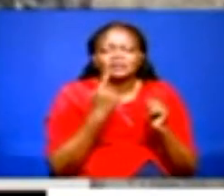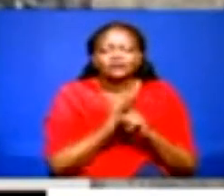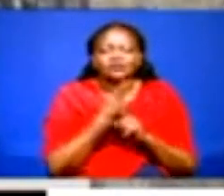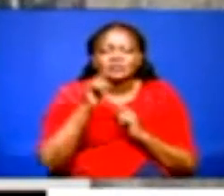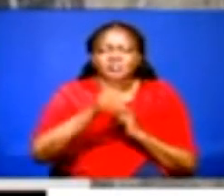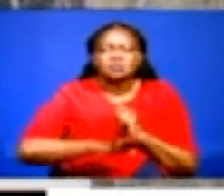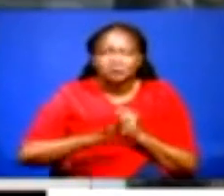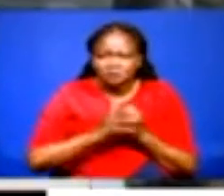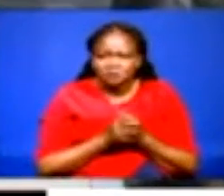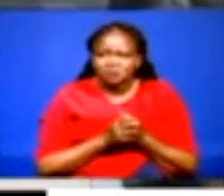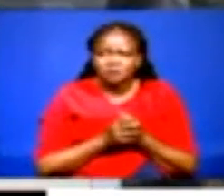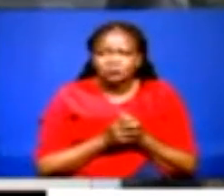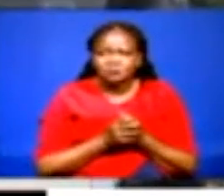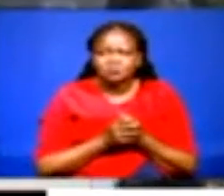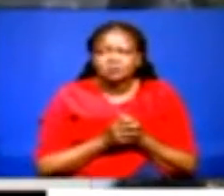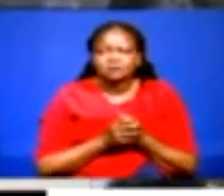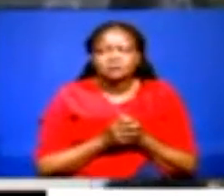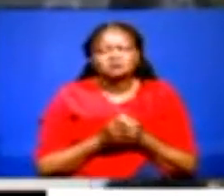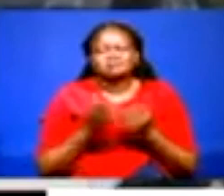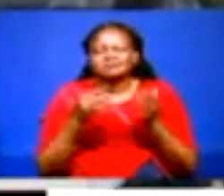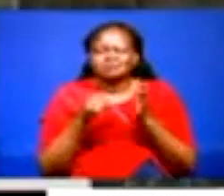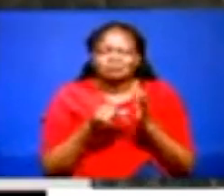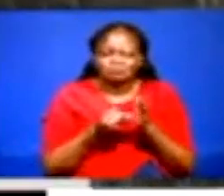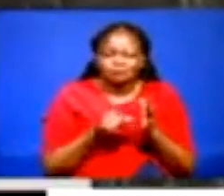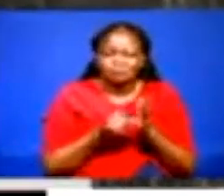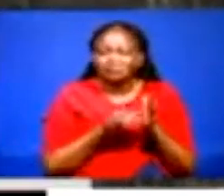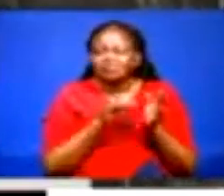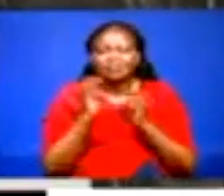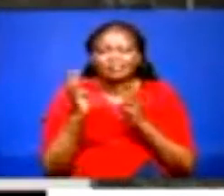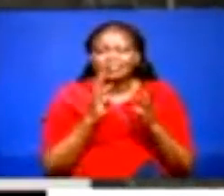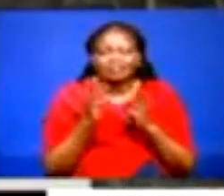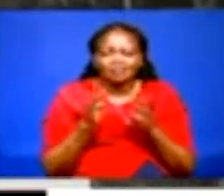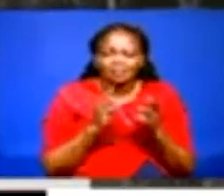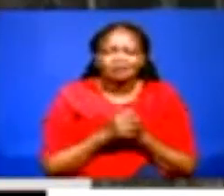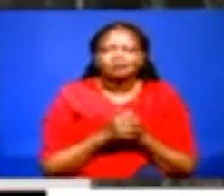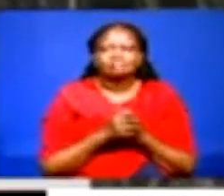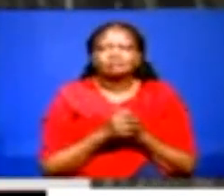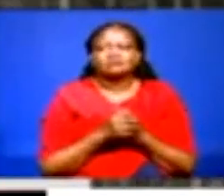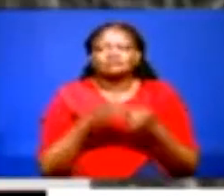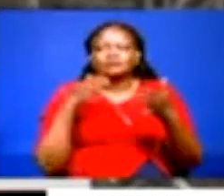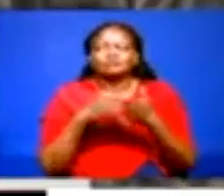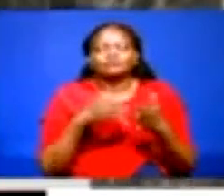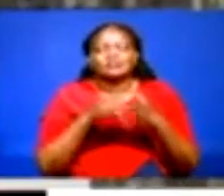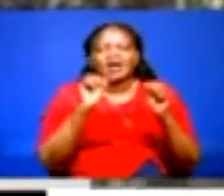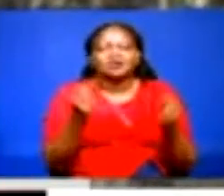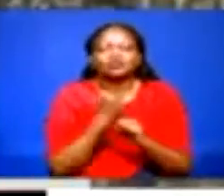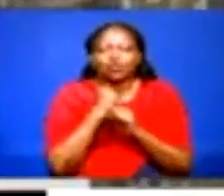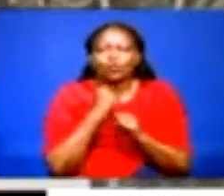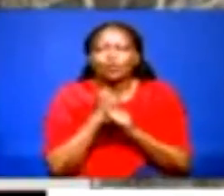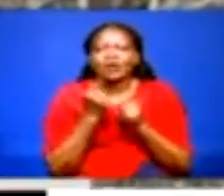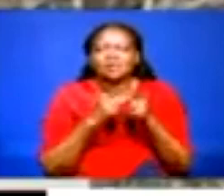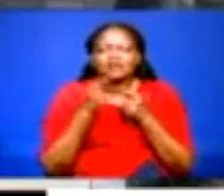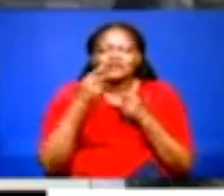Pokhara. Difficult terrain and inclement weather have been hampering rescue efforts. Searchers found two more bodies